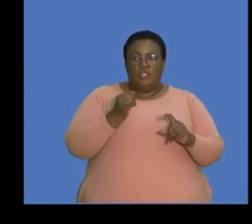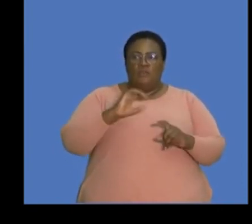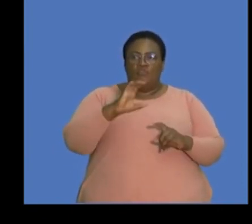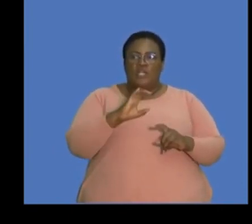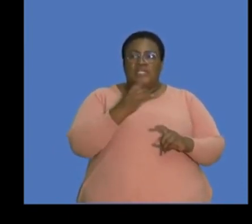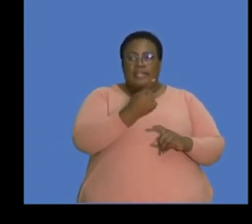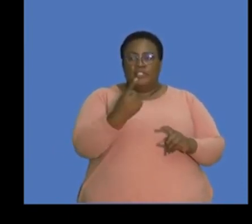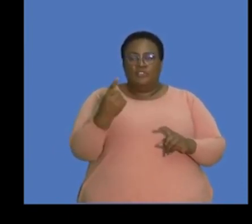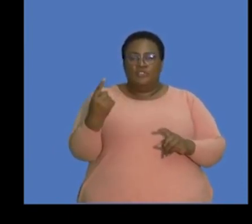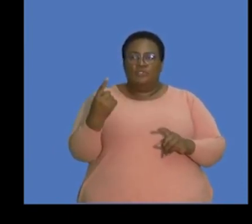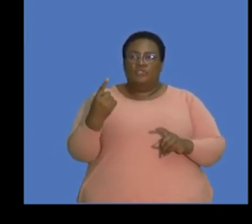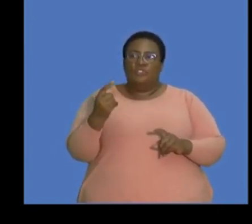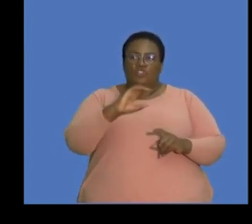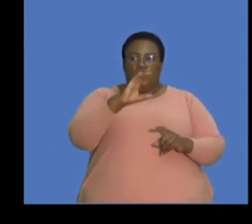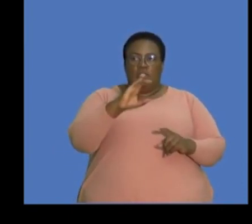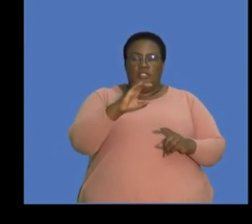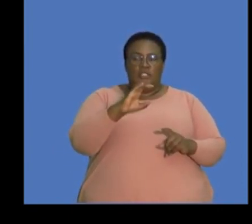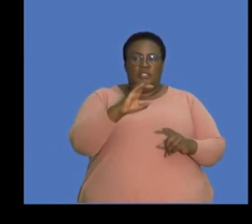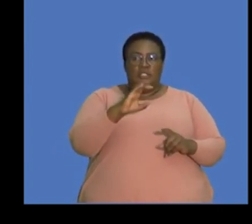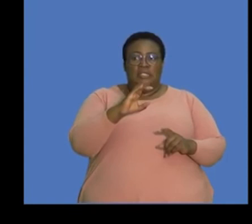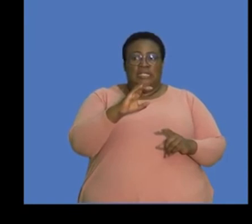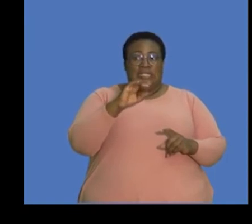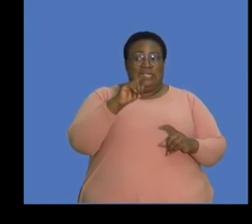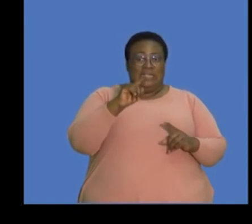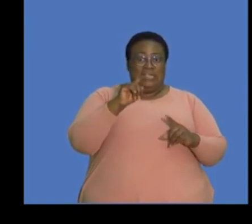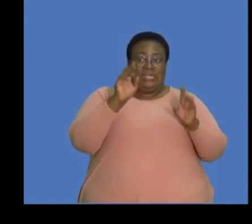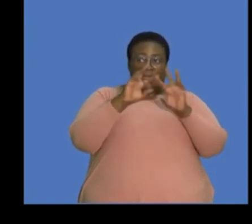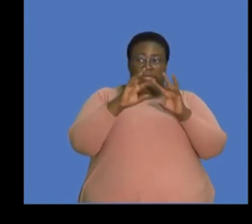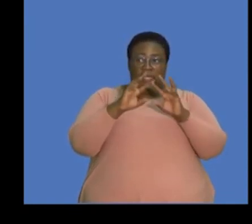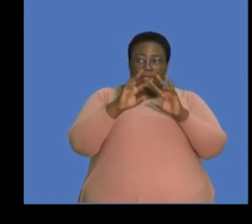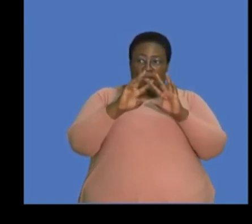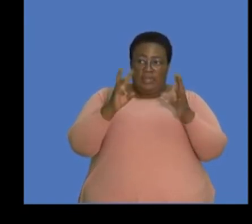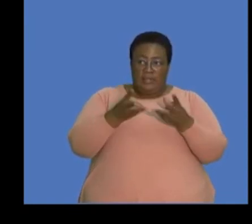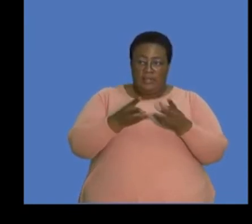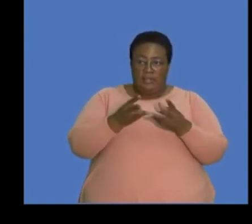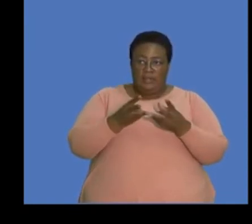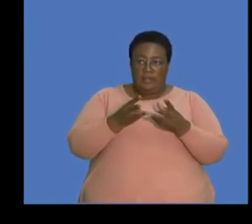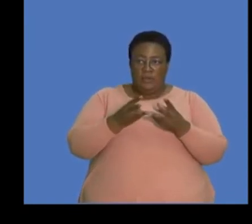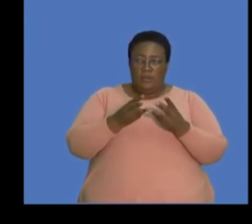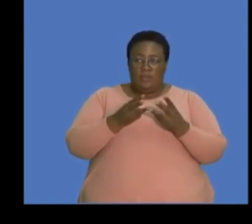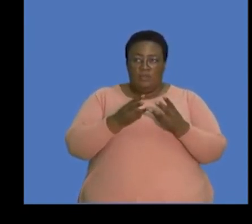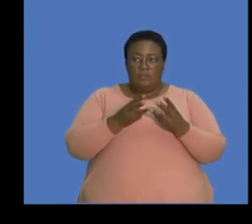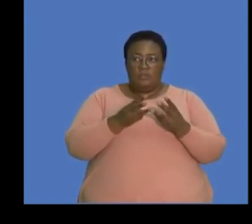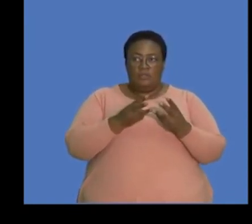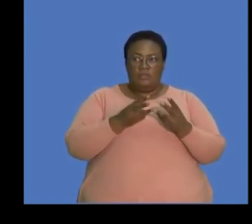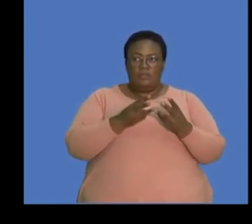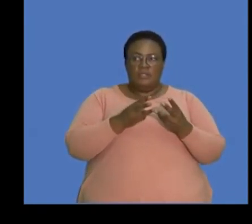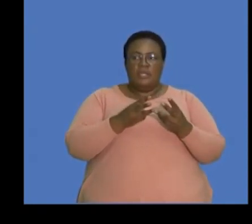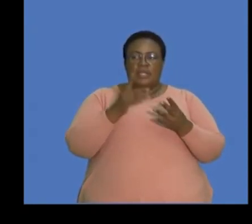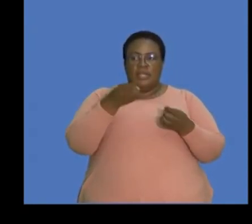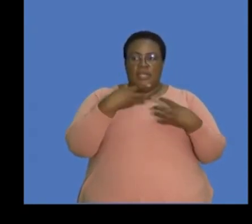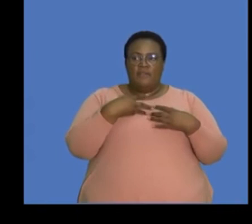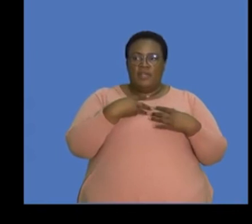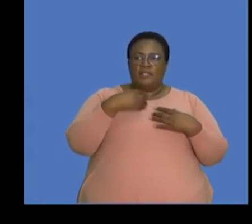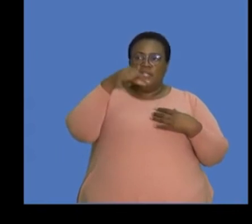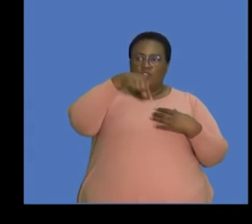charge, ultimately we are saying that every charge in the universe is actually an integer multiple of the elementary charge, which takes